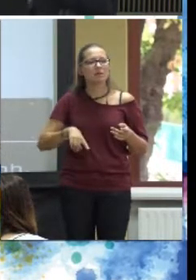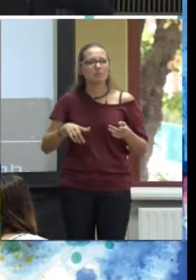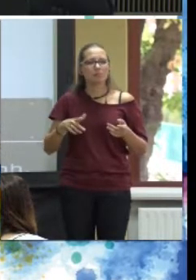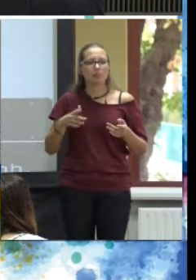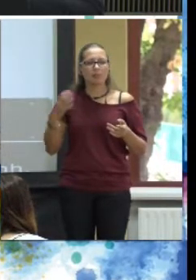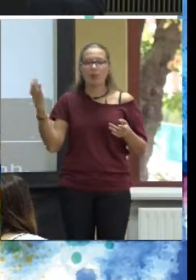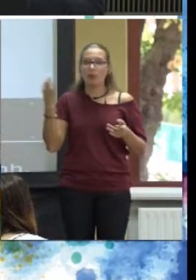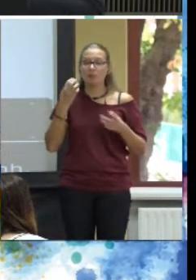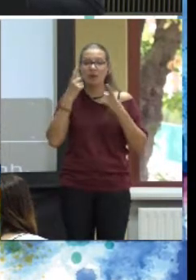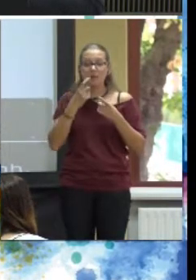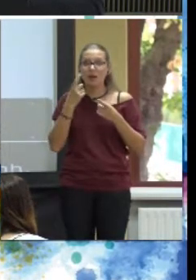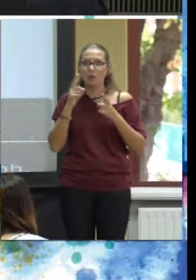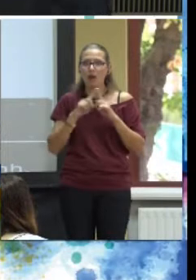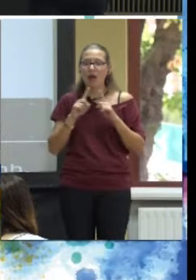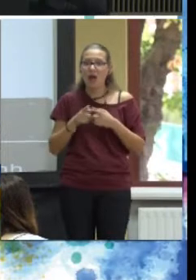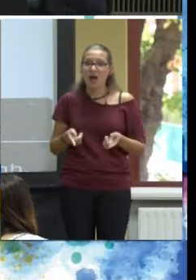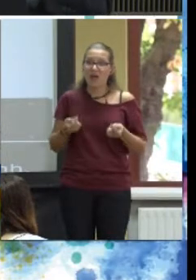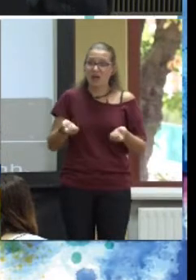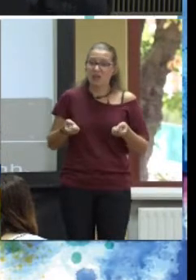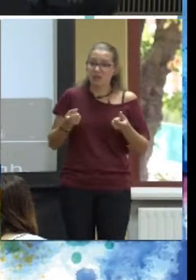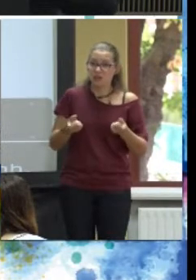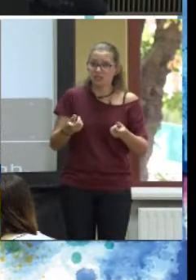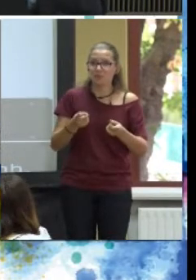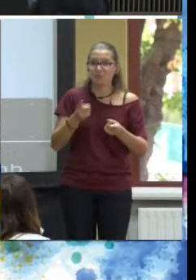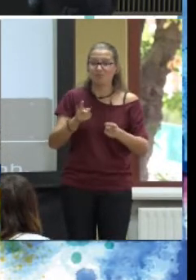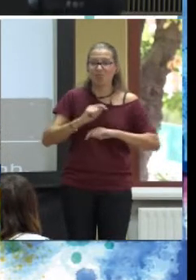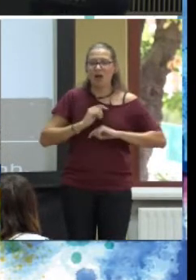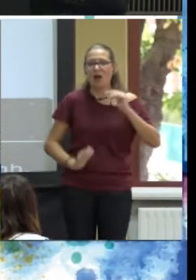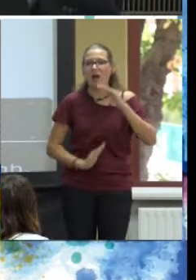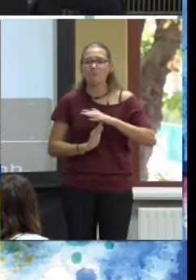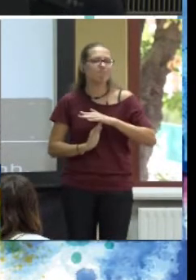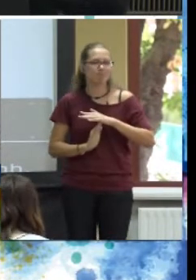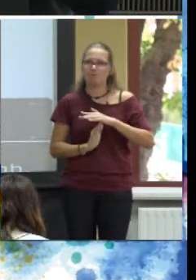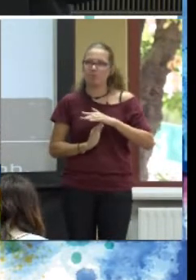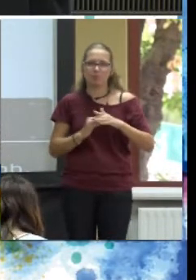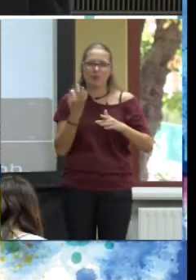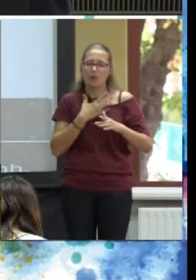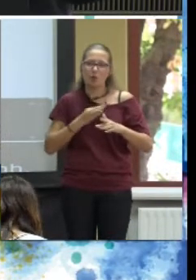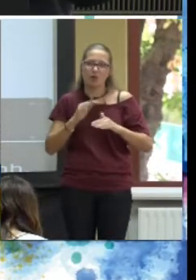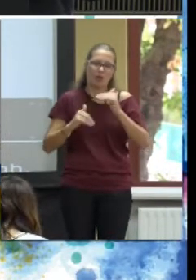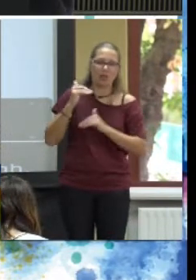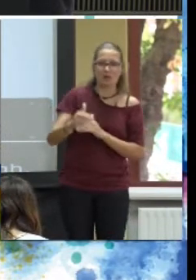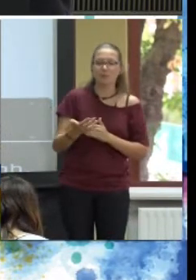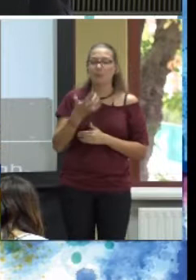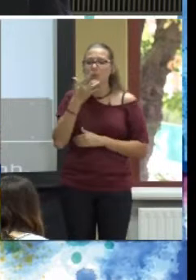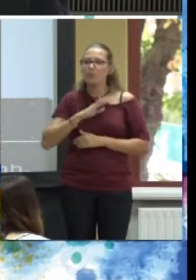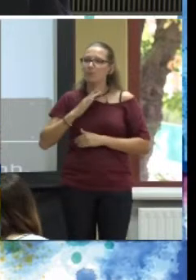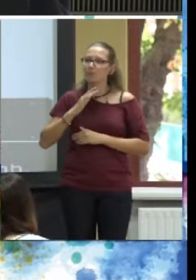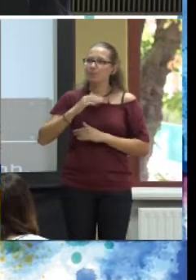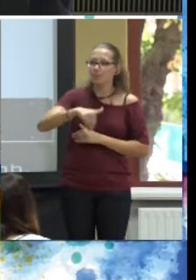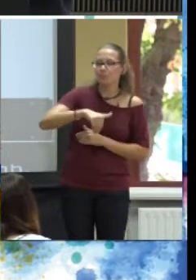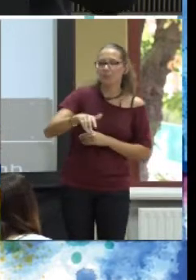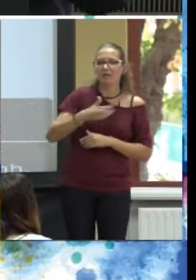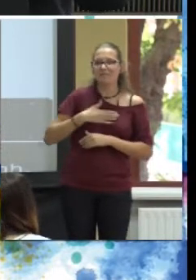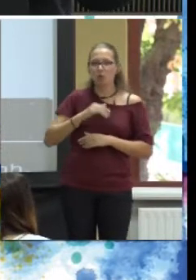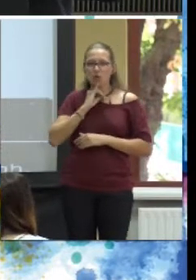cost, because cost is sometimes a problem, but we didn't want it to be a burden in this case. If we want to introduce a new language in the